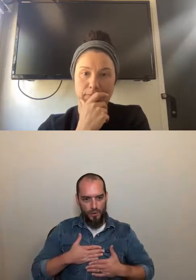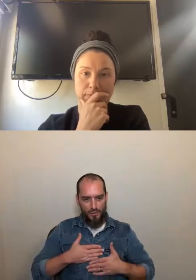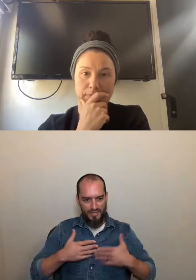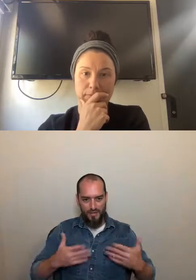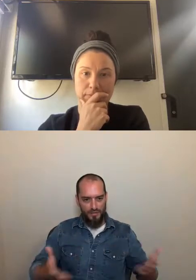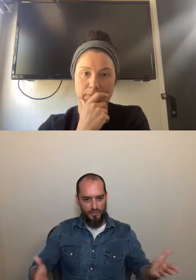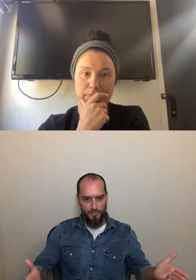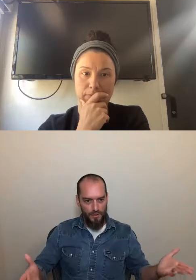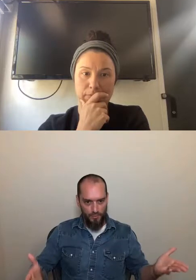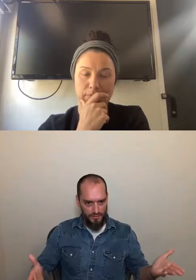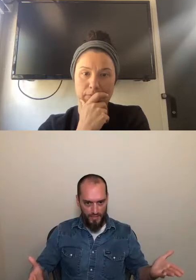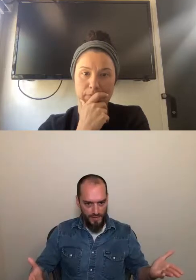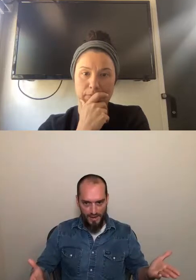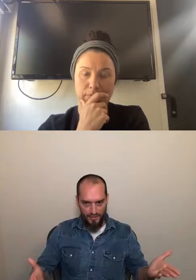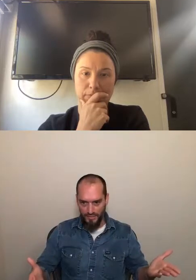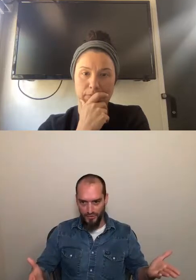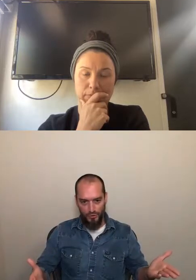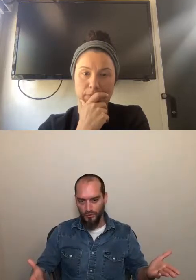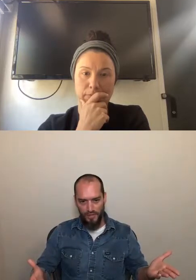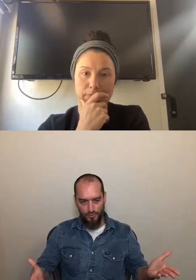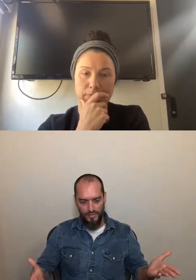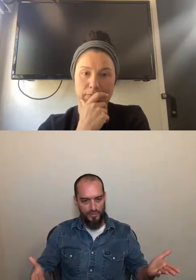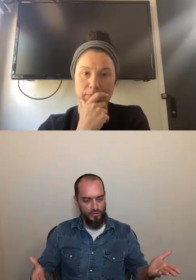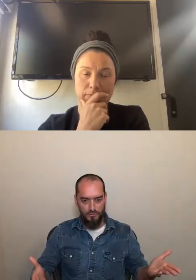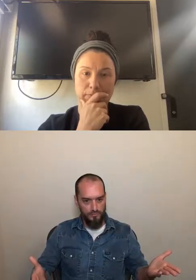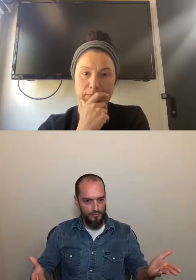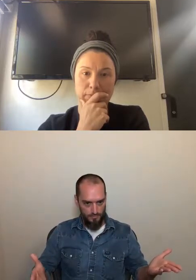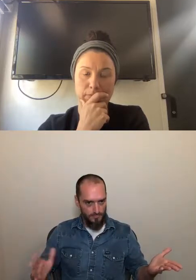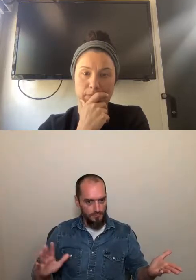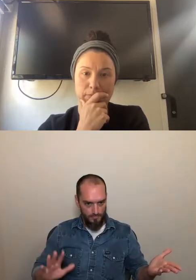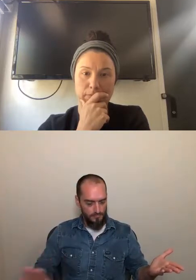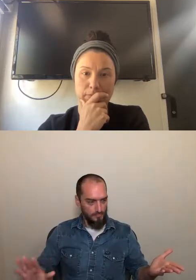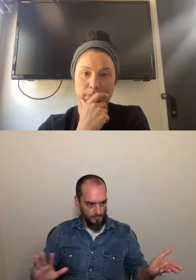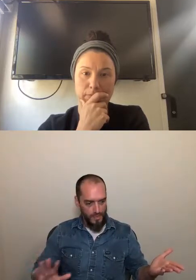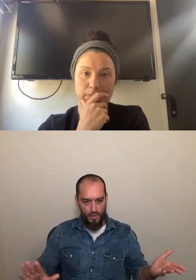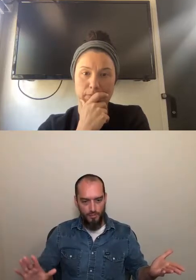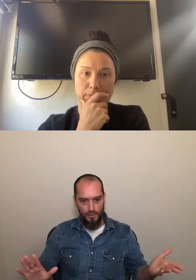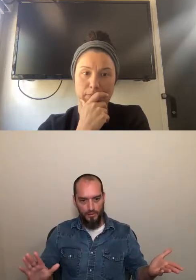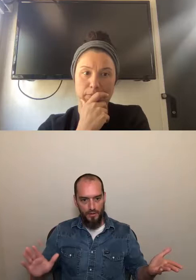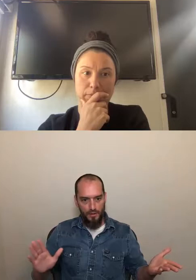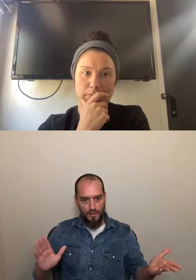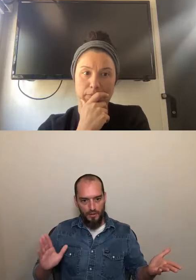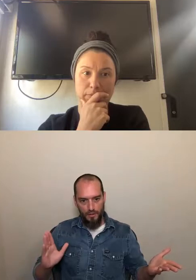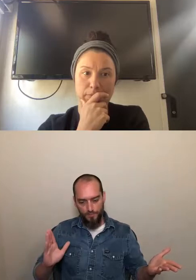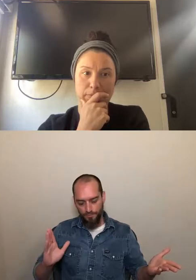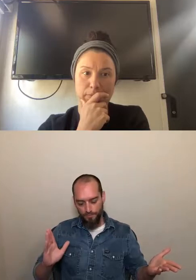clothes. Why would I stand next to the pump when I take my outside control sample? That's not proper.